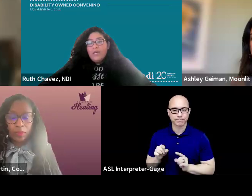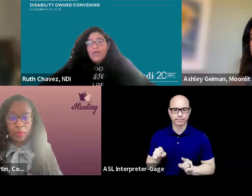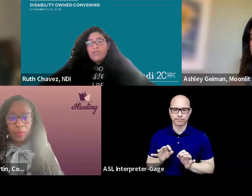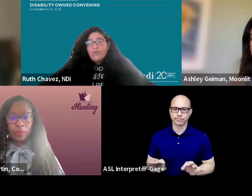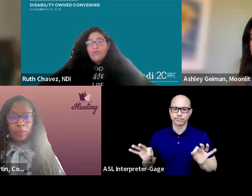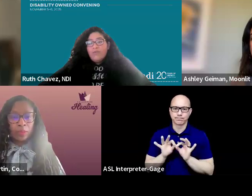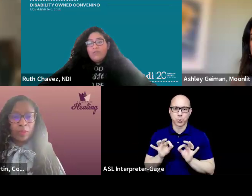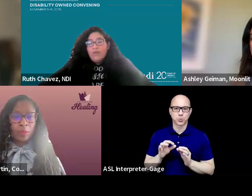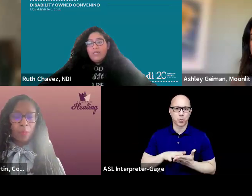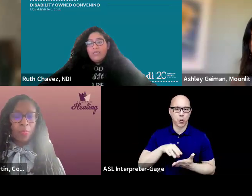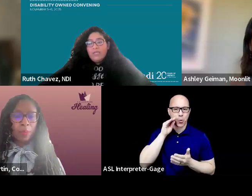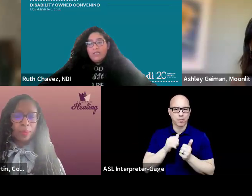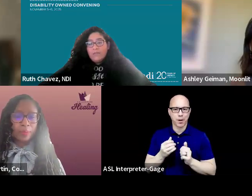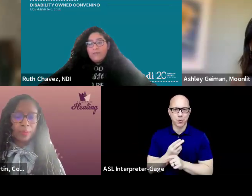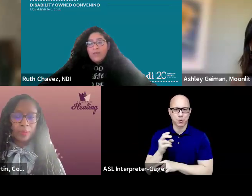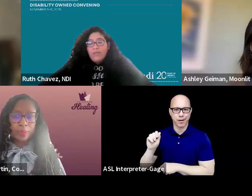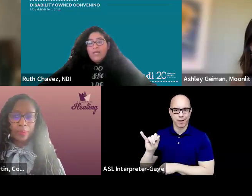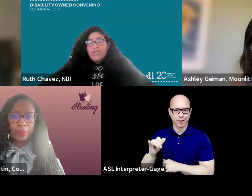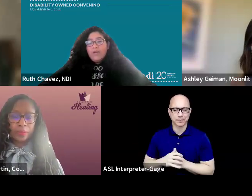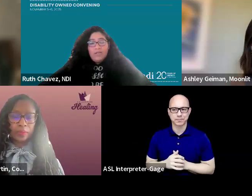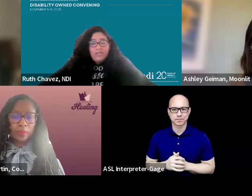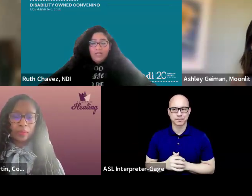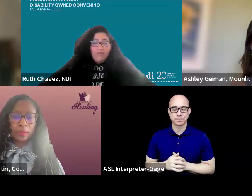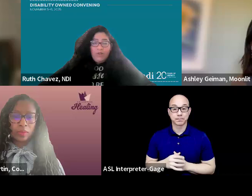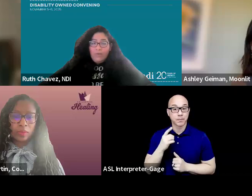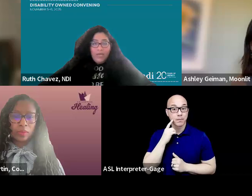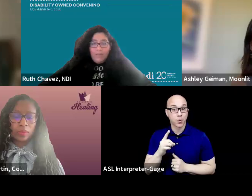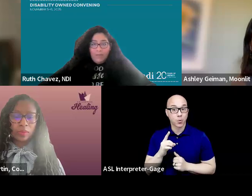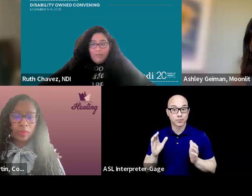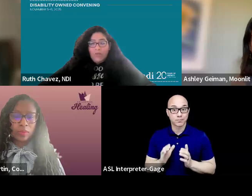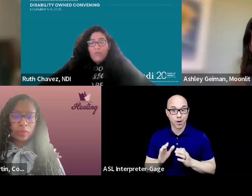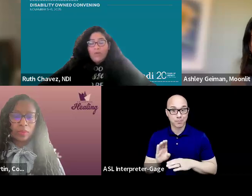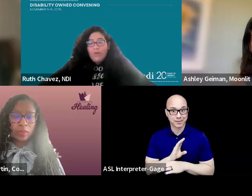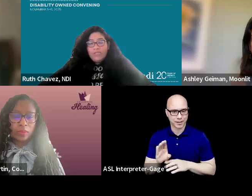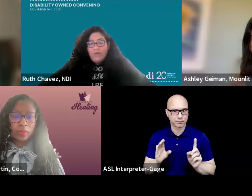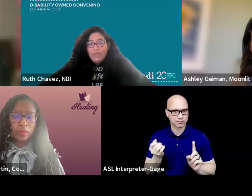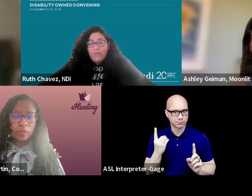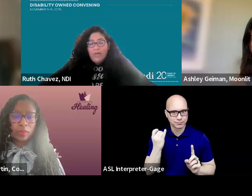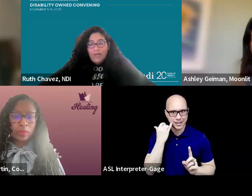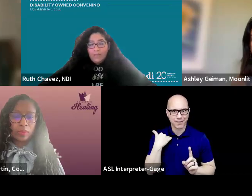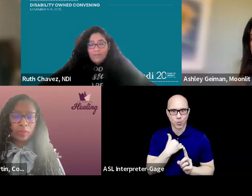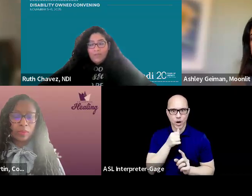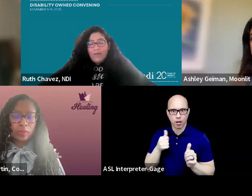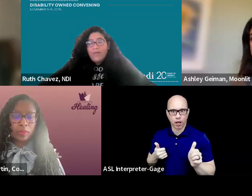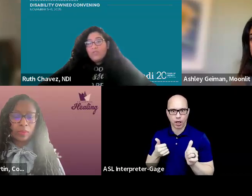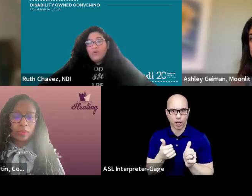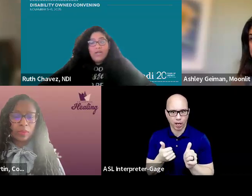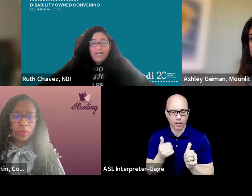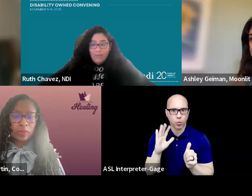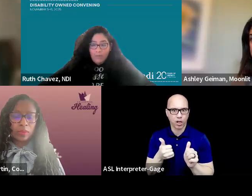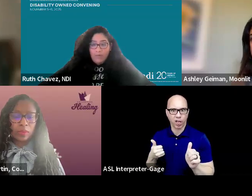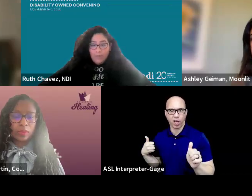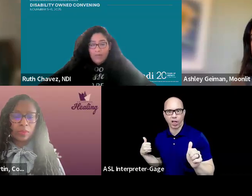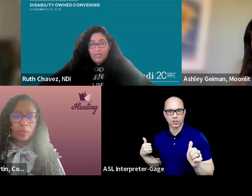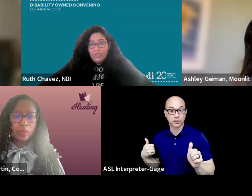essential. And so for small businesses, because honestly, if we don't keep up we risk falling behind. Not because we're